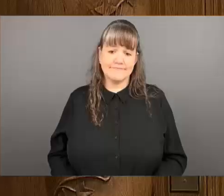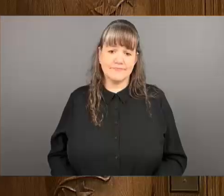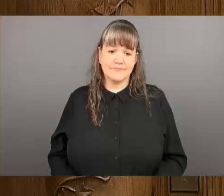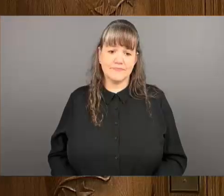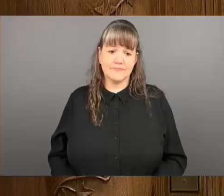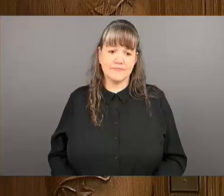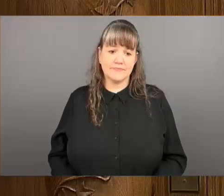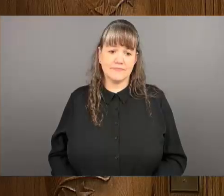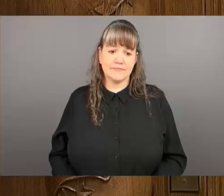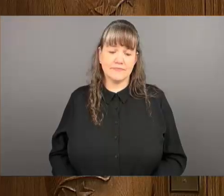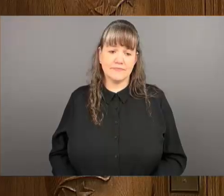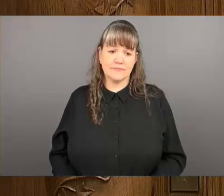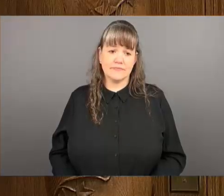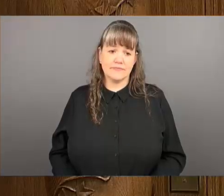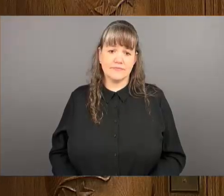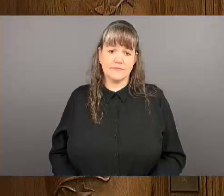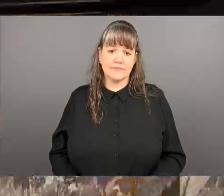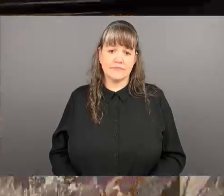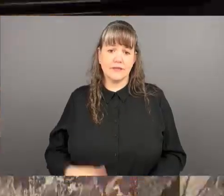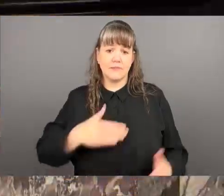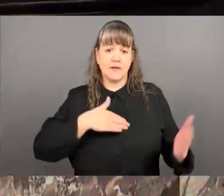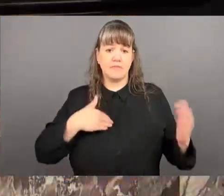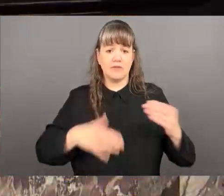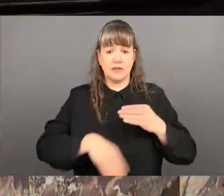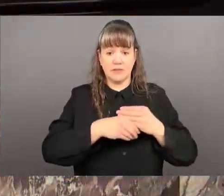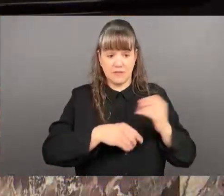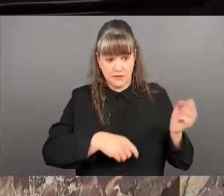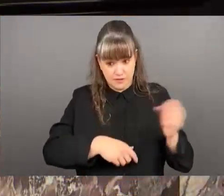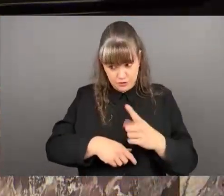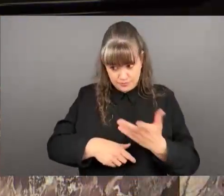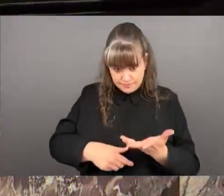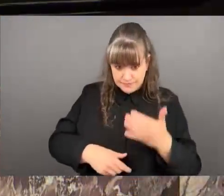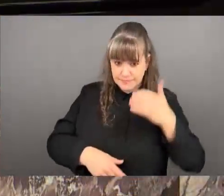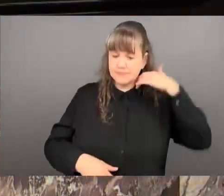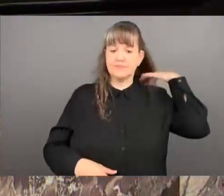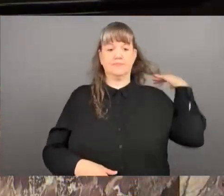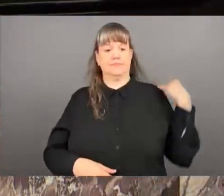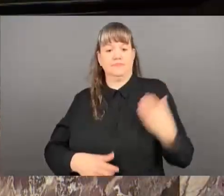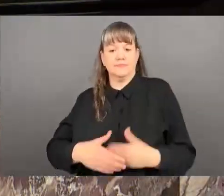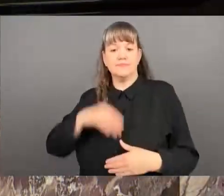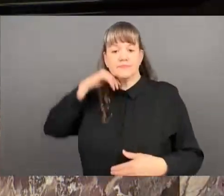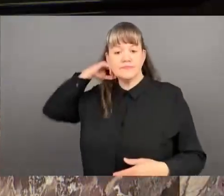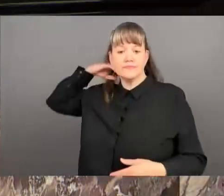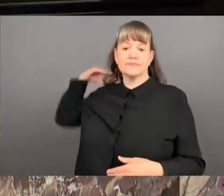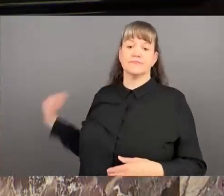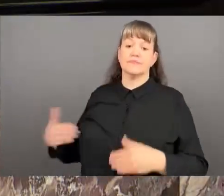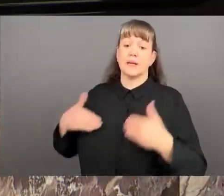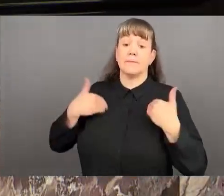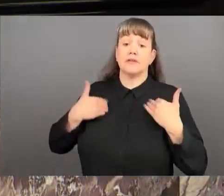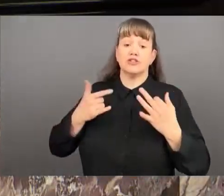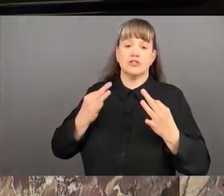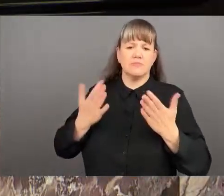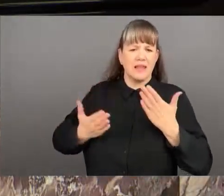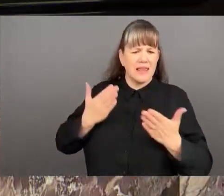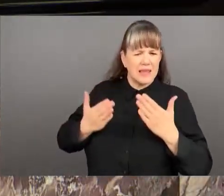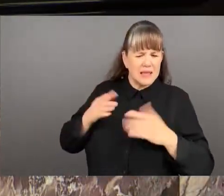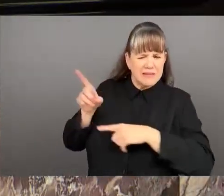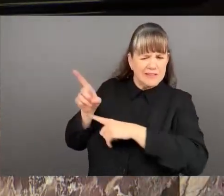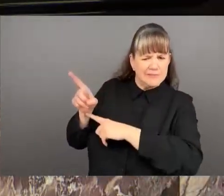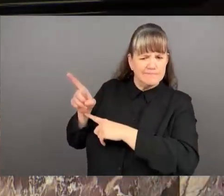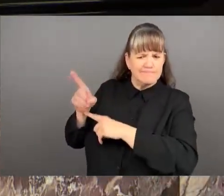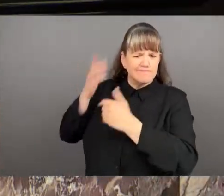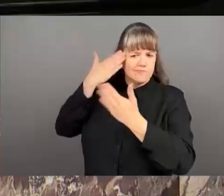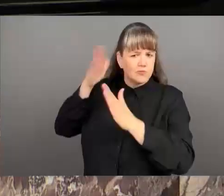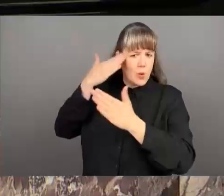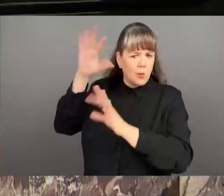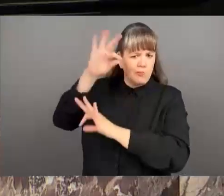Member supplemental. Well, thank you, Mr. Speaker. I think the minister may not know what's happening in Williams Lake, may not understand